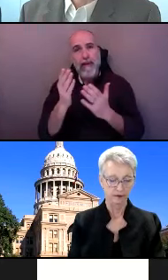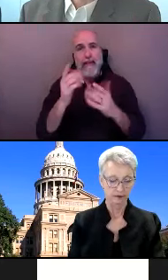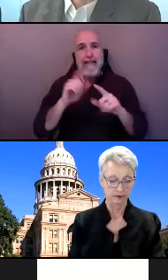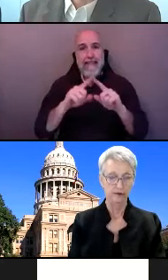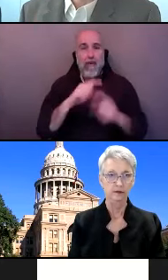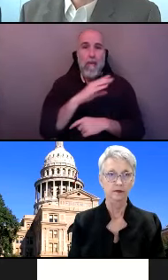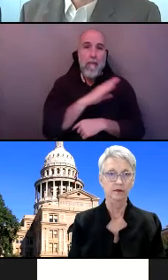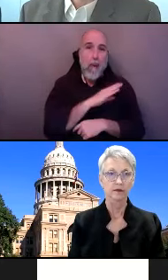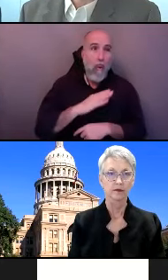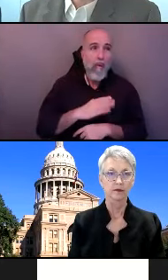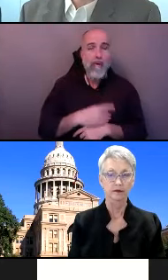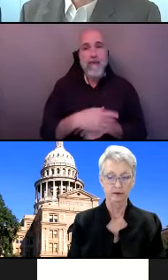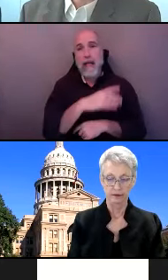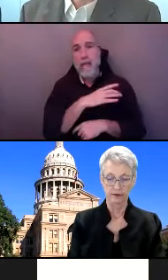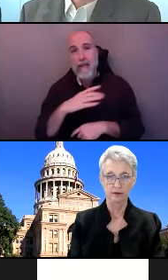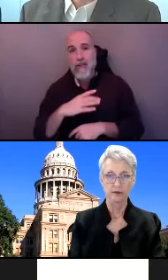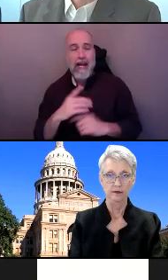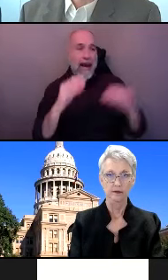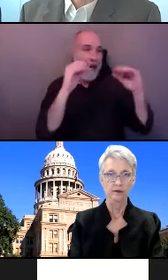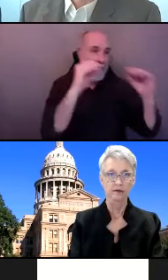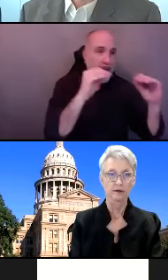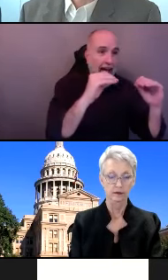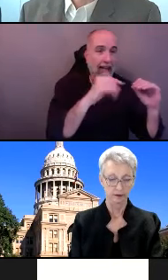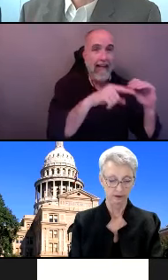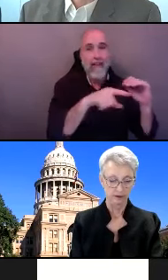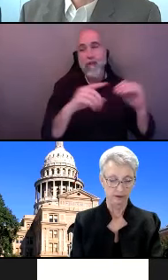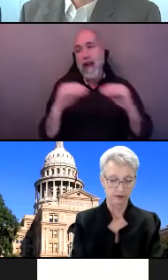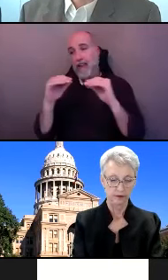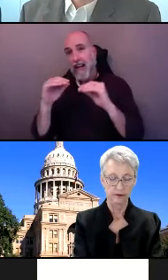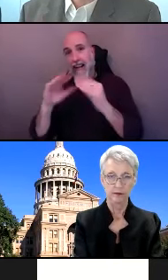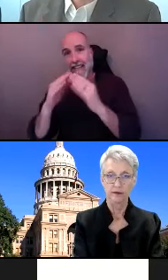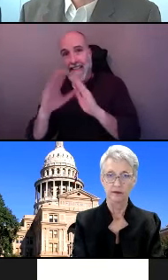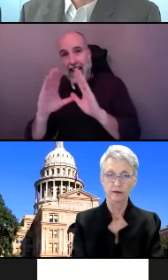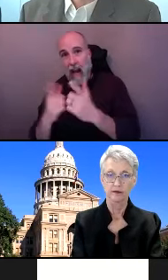and commissions and educating folks and educating the city council.